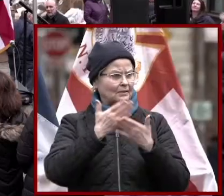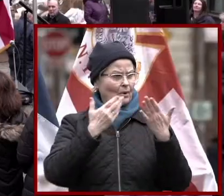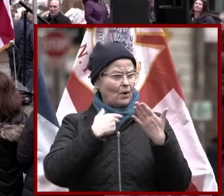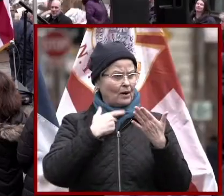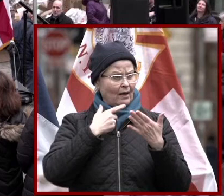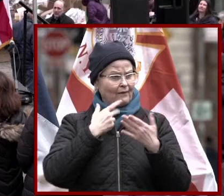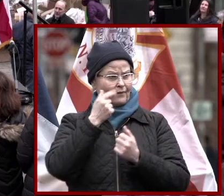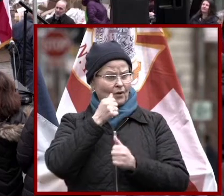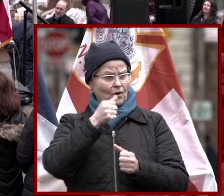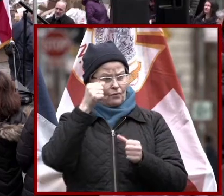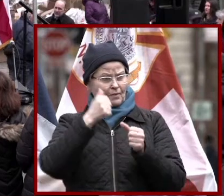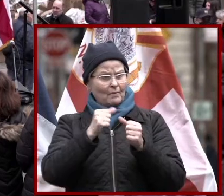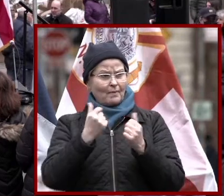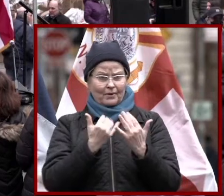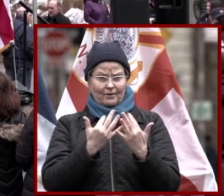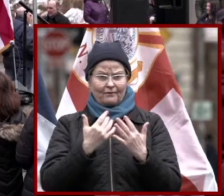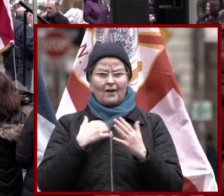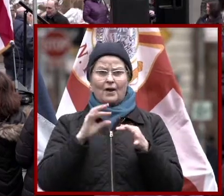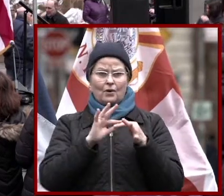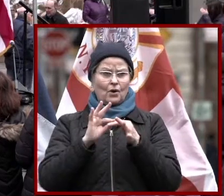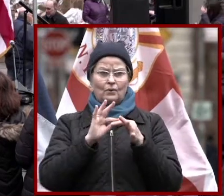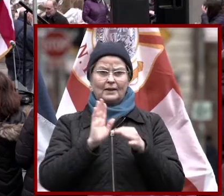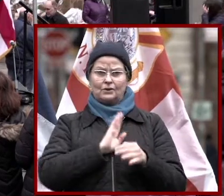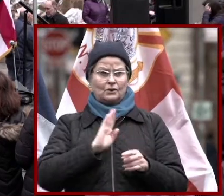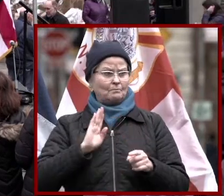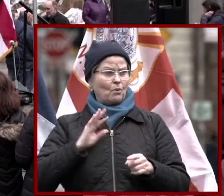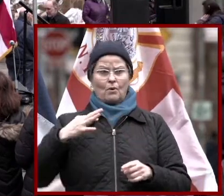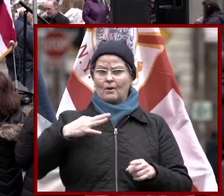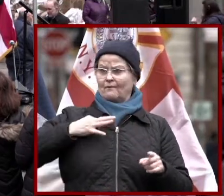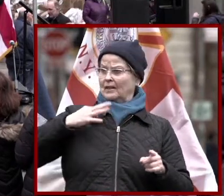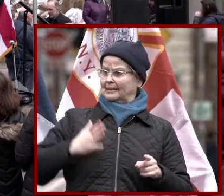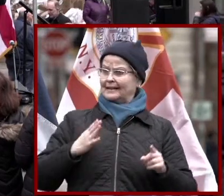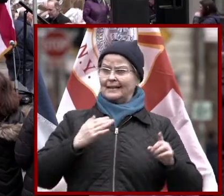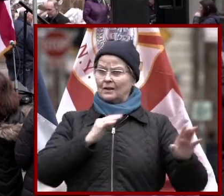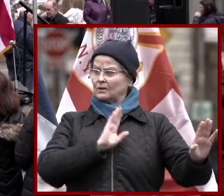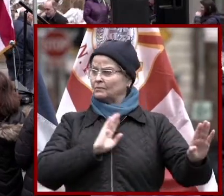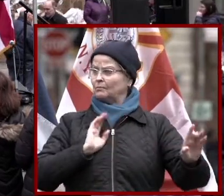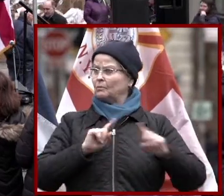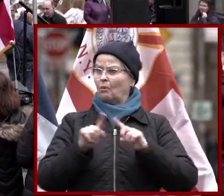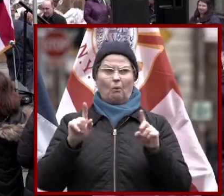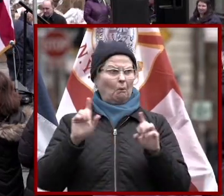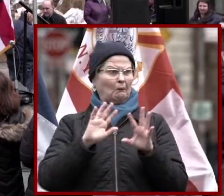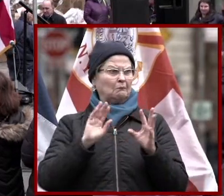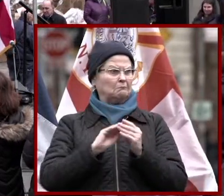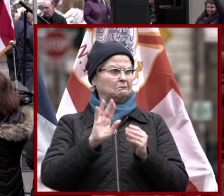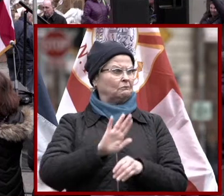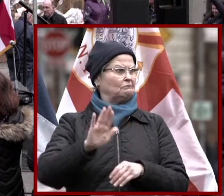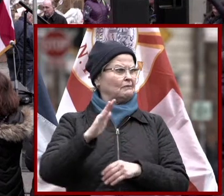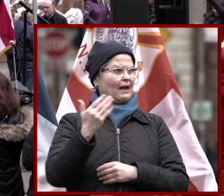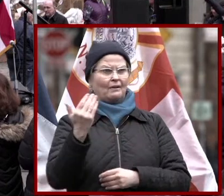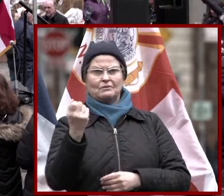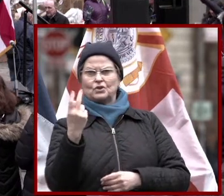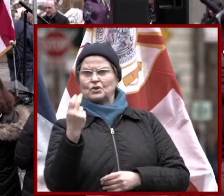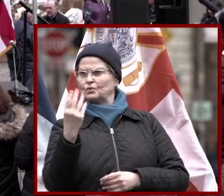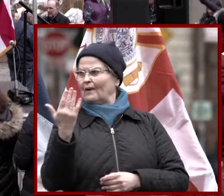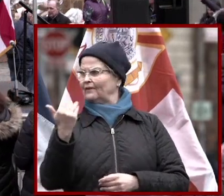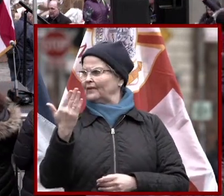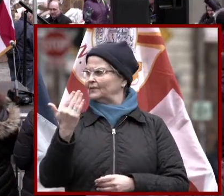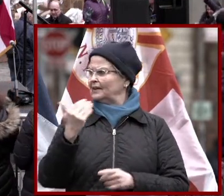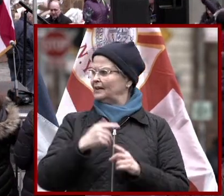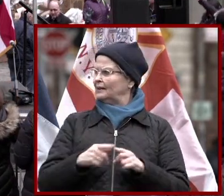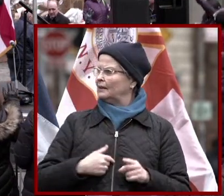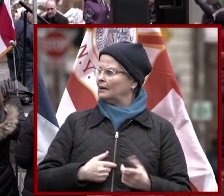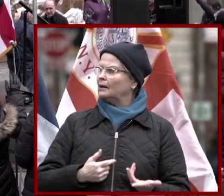the Triangle Fire Coalition board, advisory board, volunteers, people who have been to events here? Can I see a show of hands of people